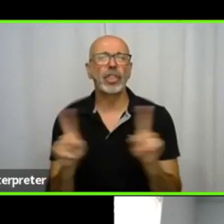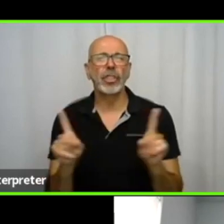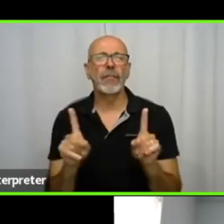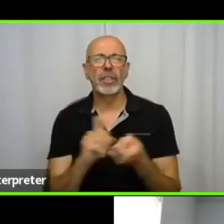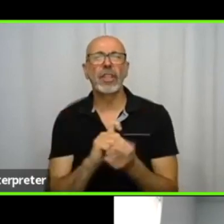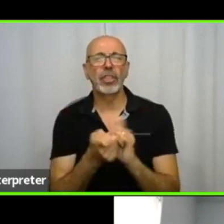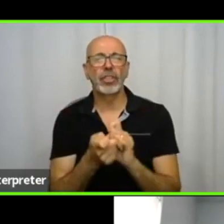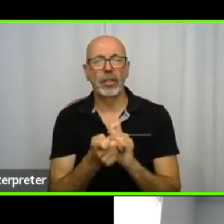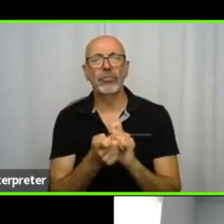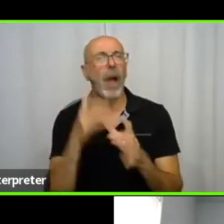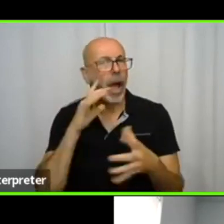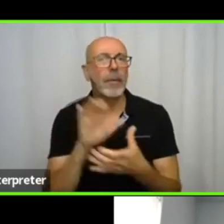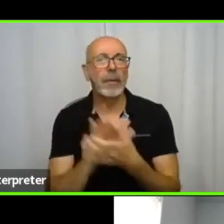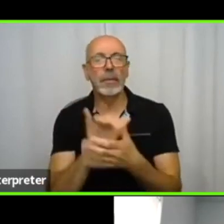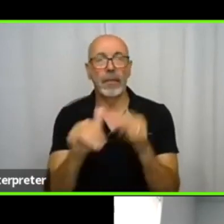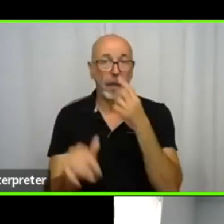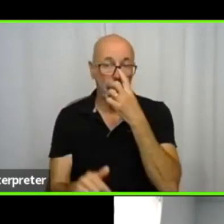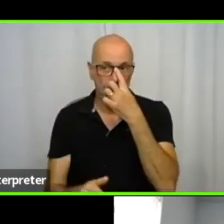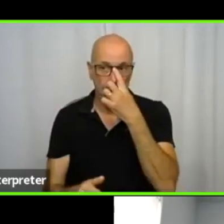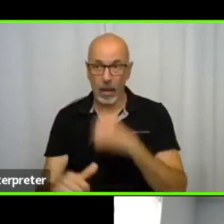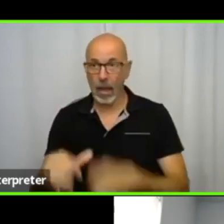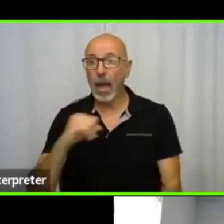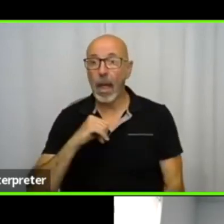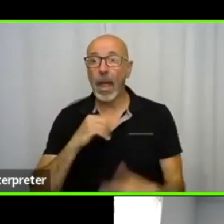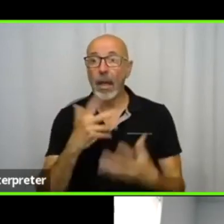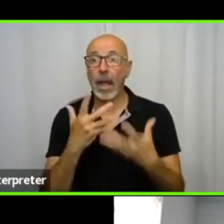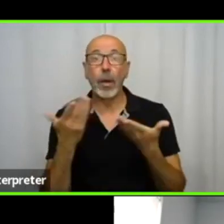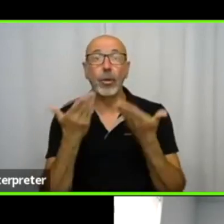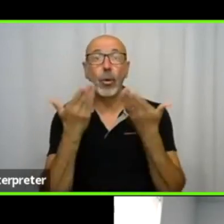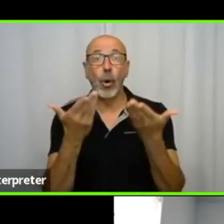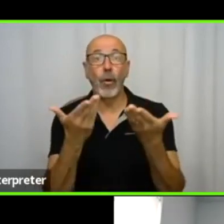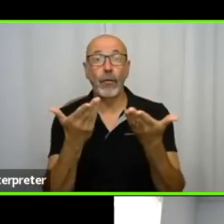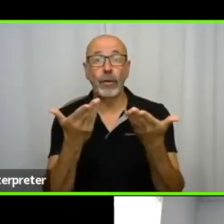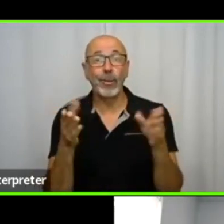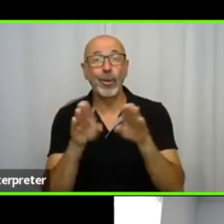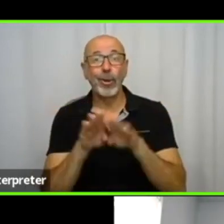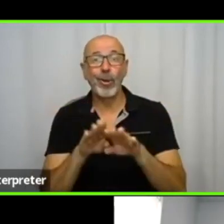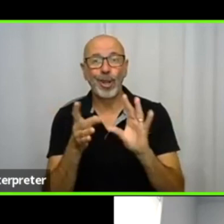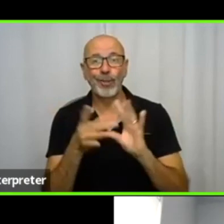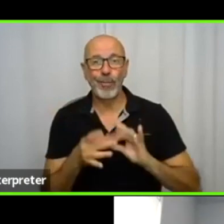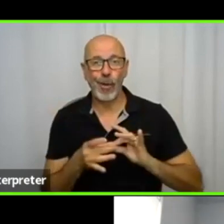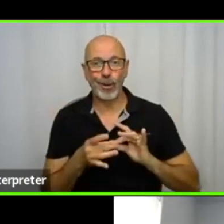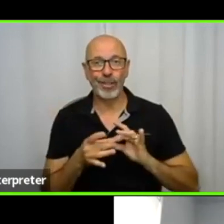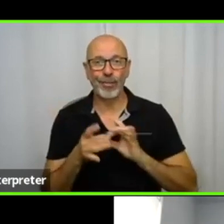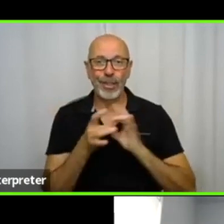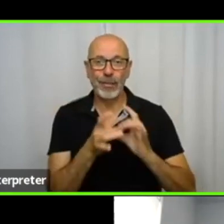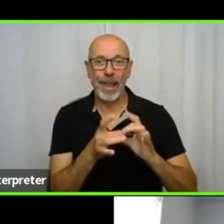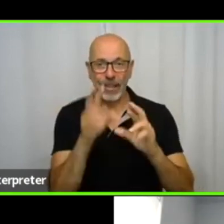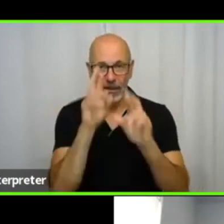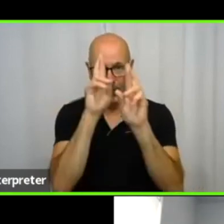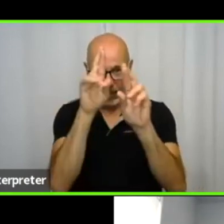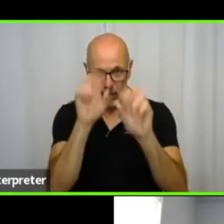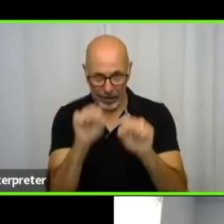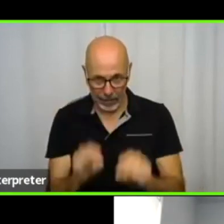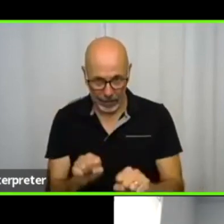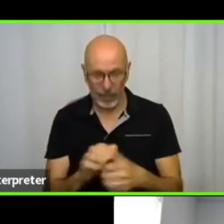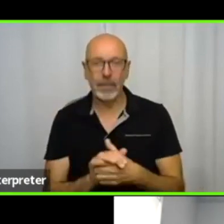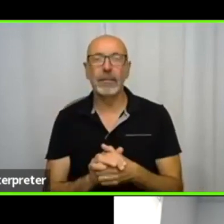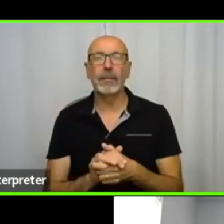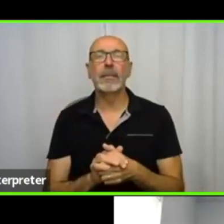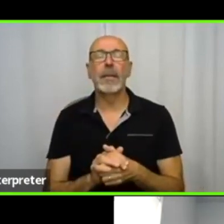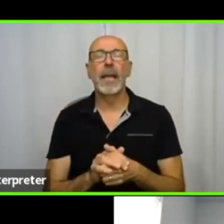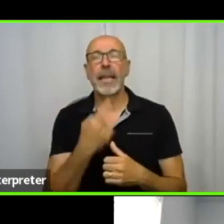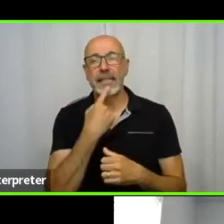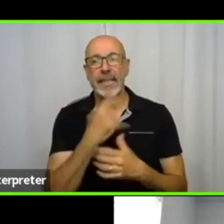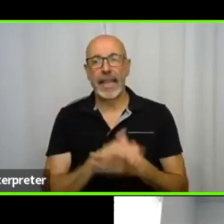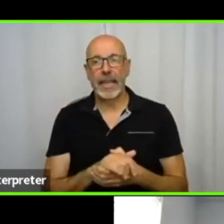thanks. And I want to offer some closing on behalf of RespectAbility and say,